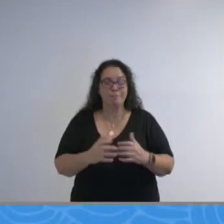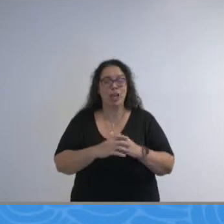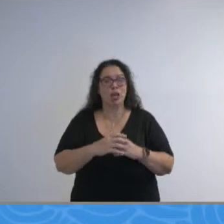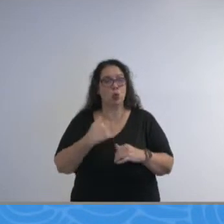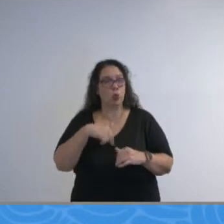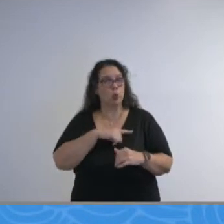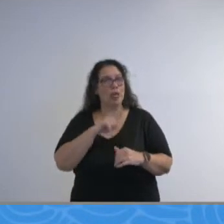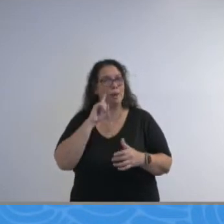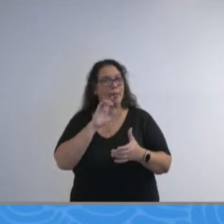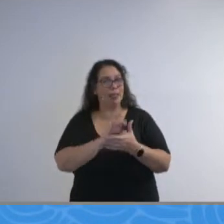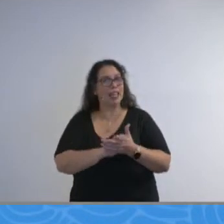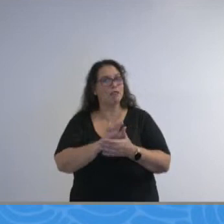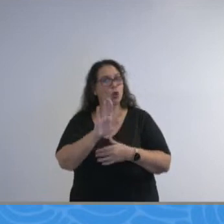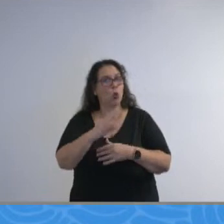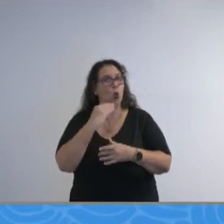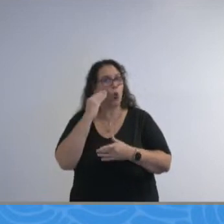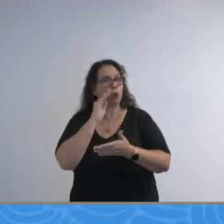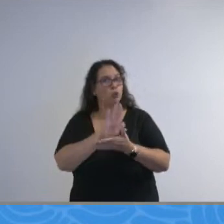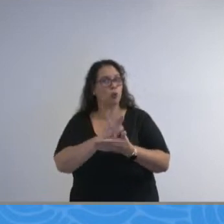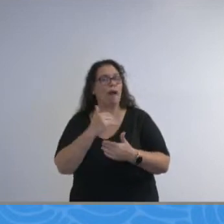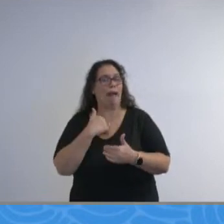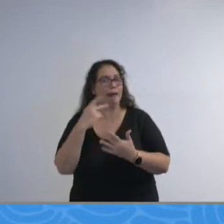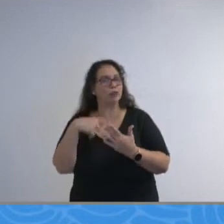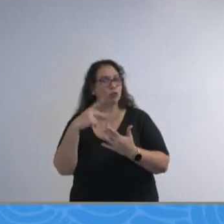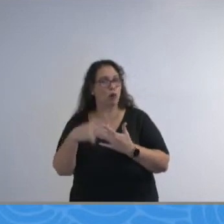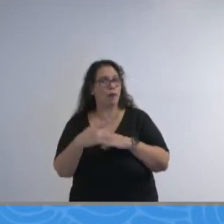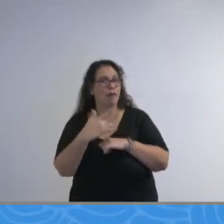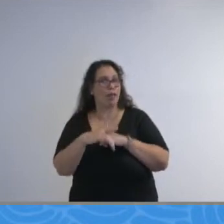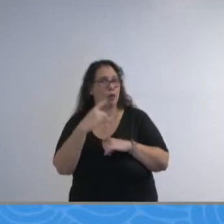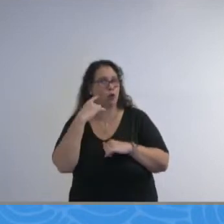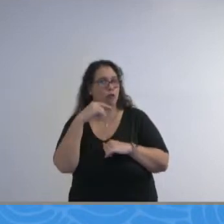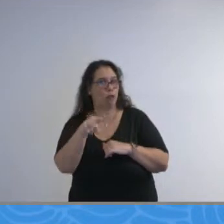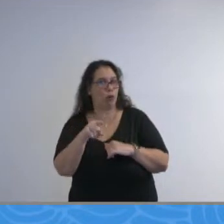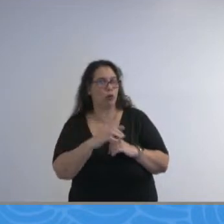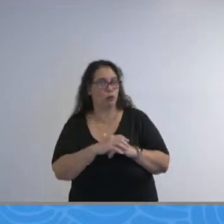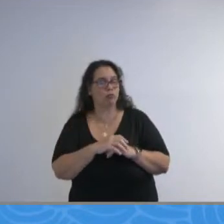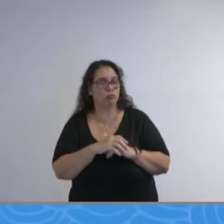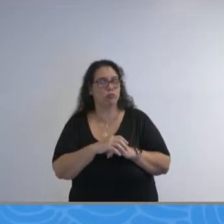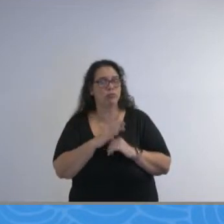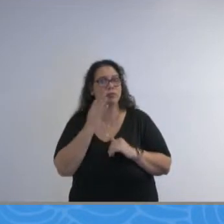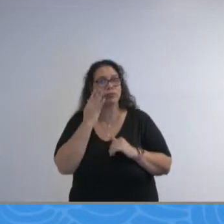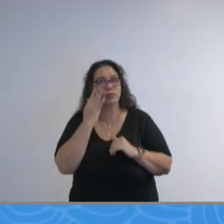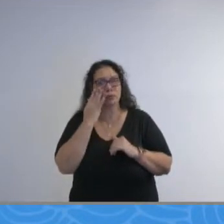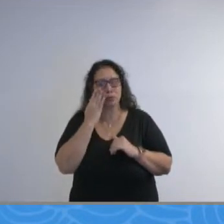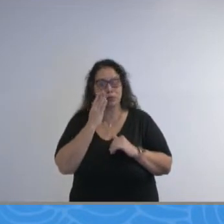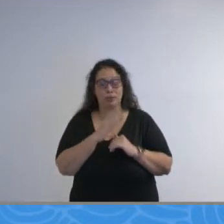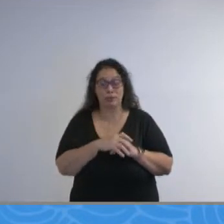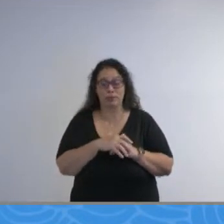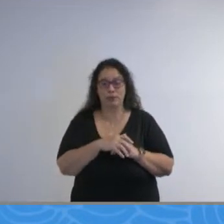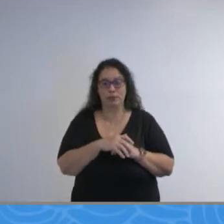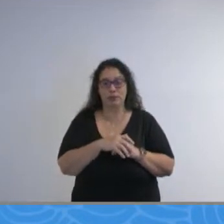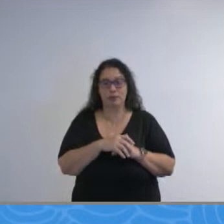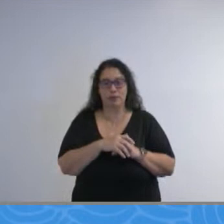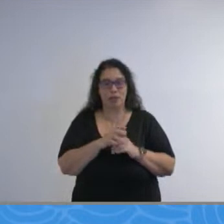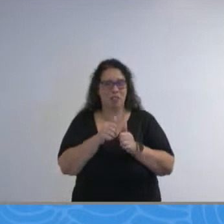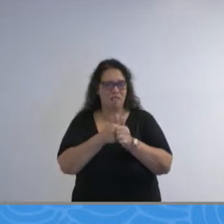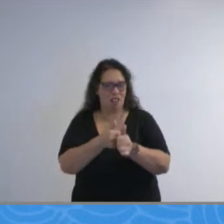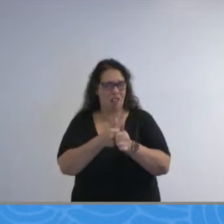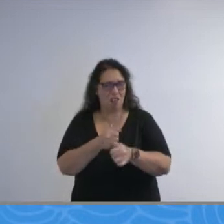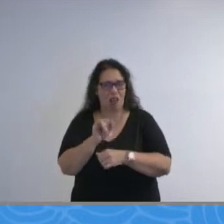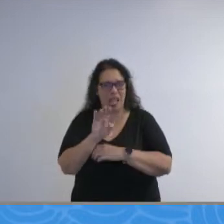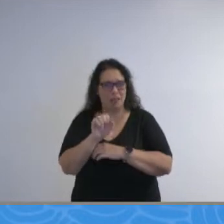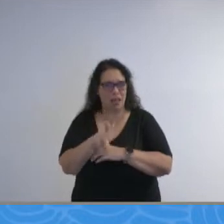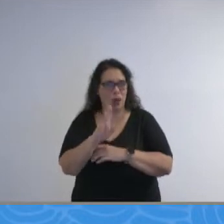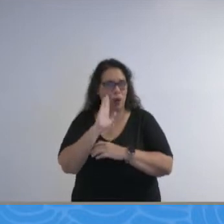your school of residence has the program most likely that your student needs as per their IEP. And if you